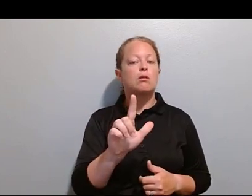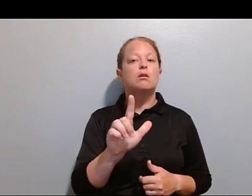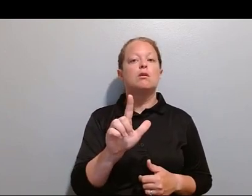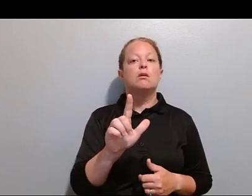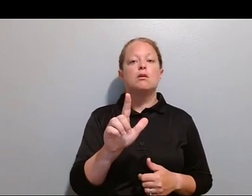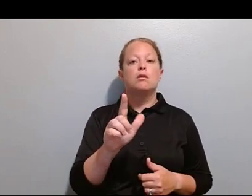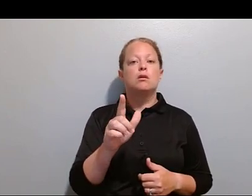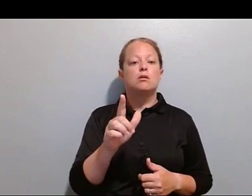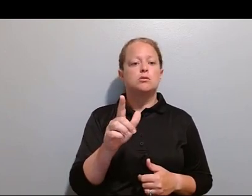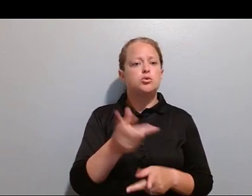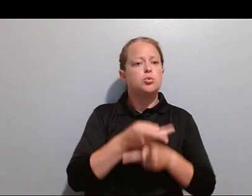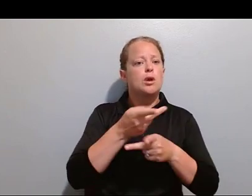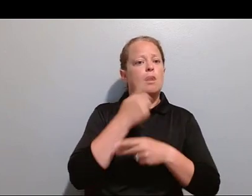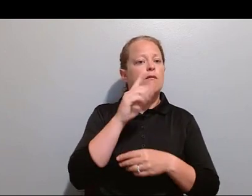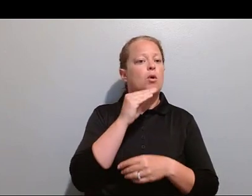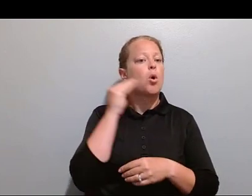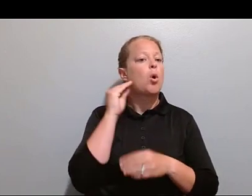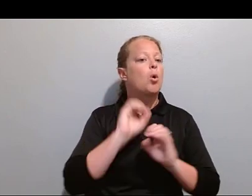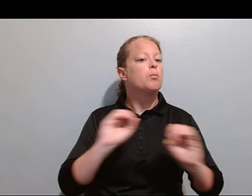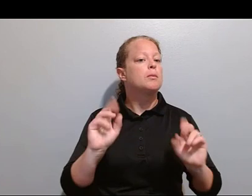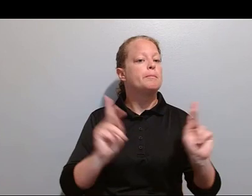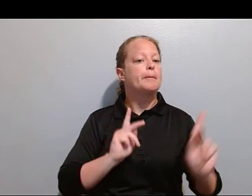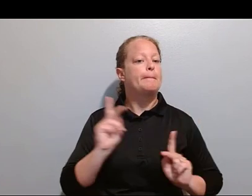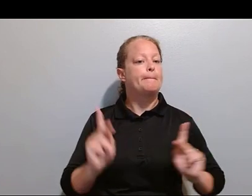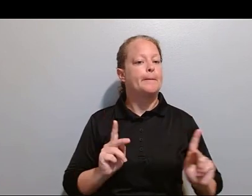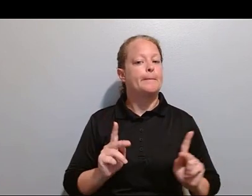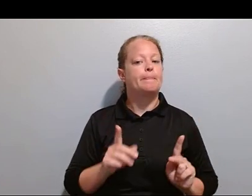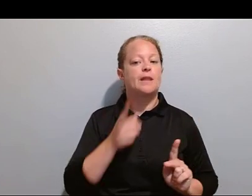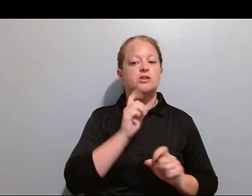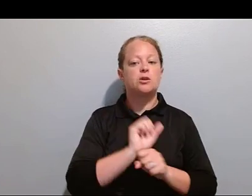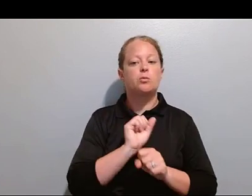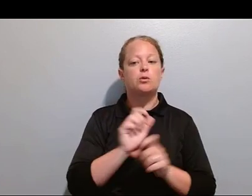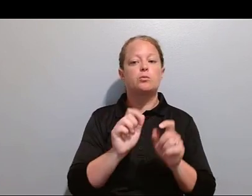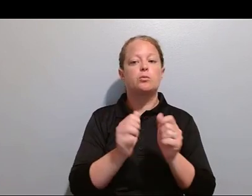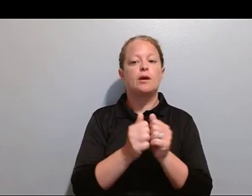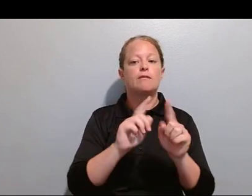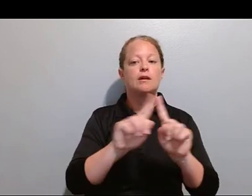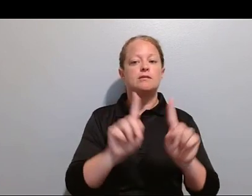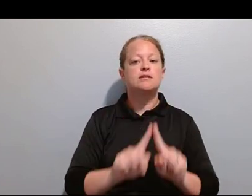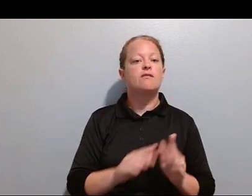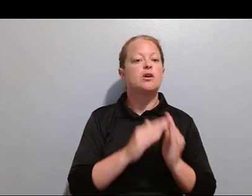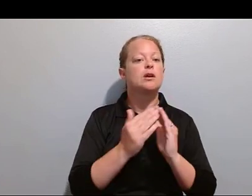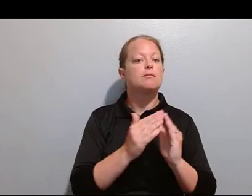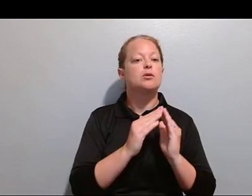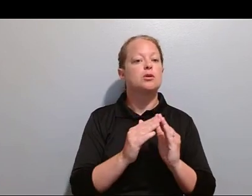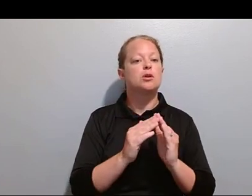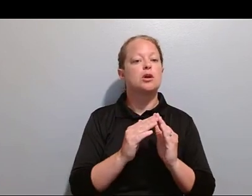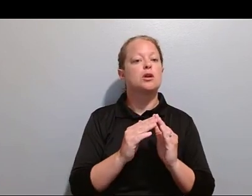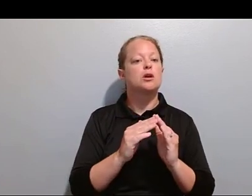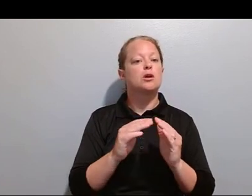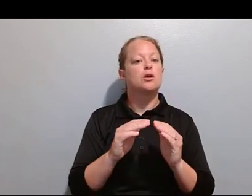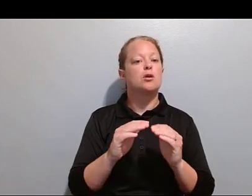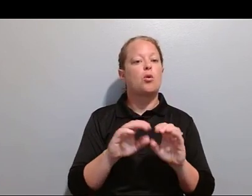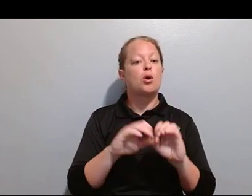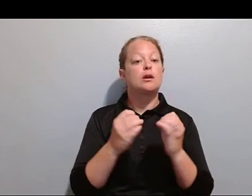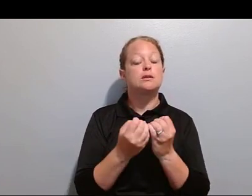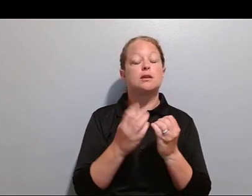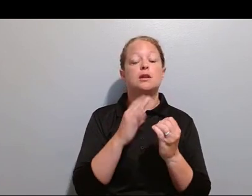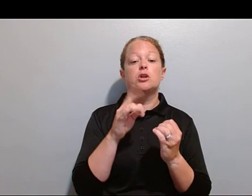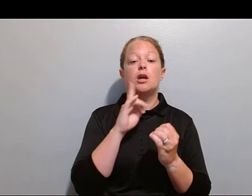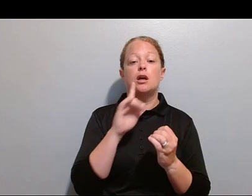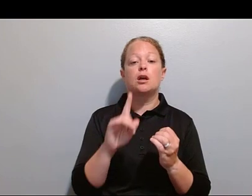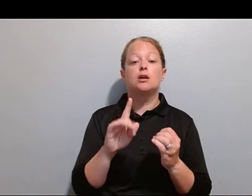in situations of homelessness, collaborating with different community organizations. She's also contributed to